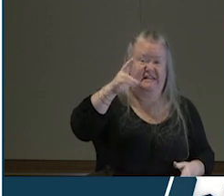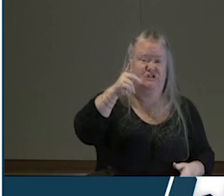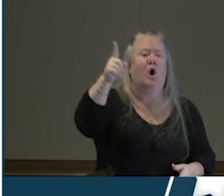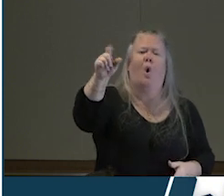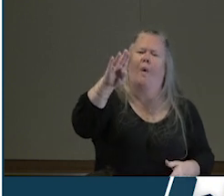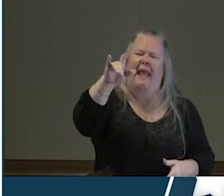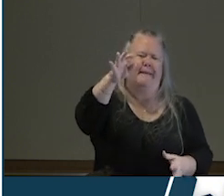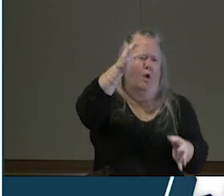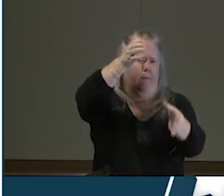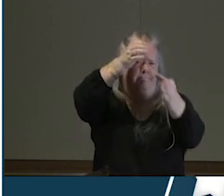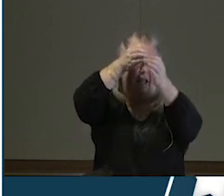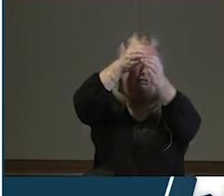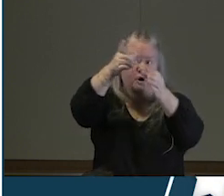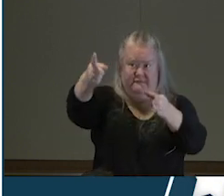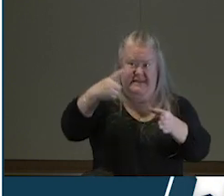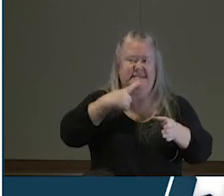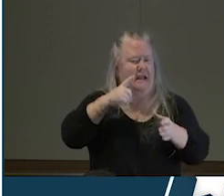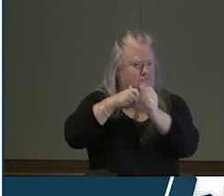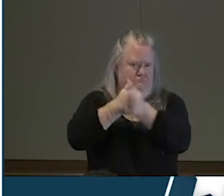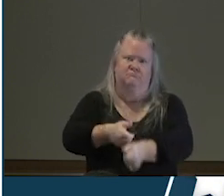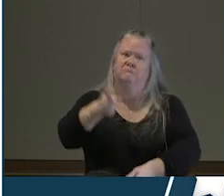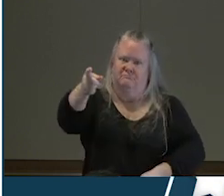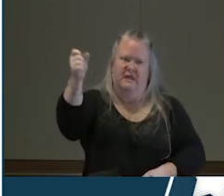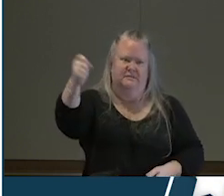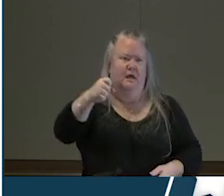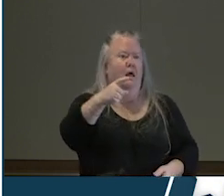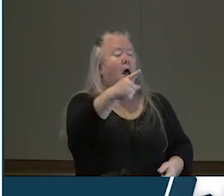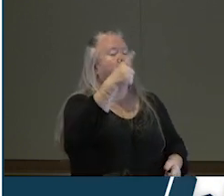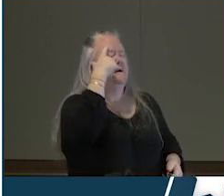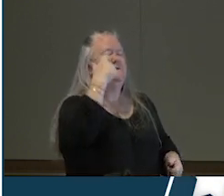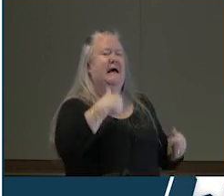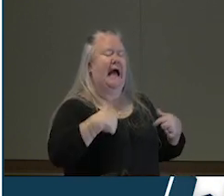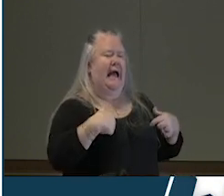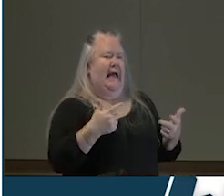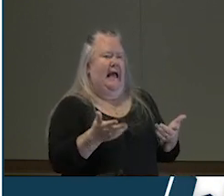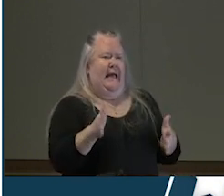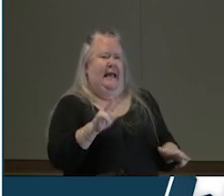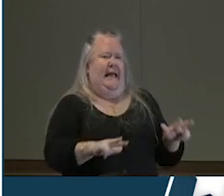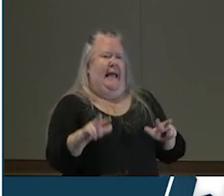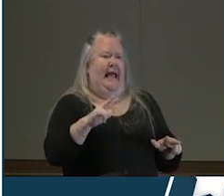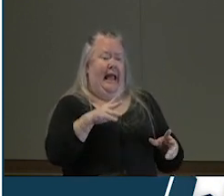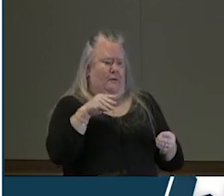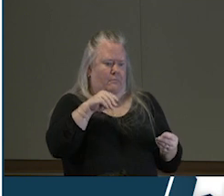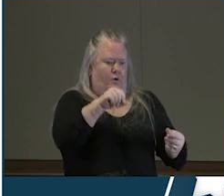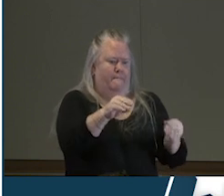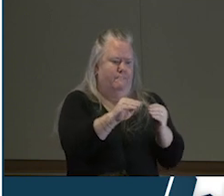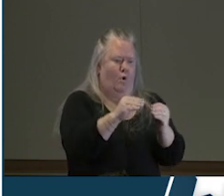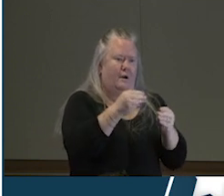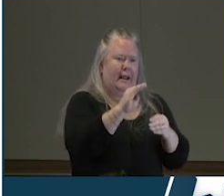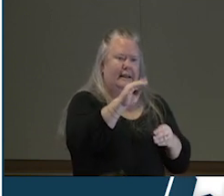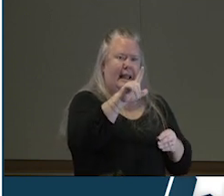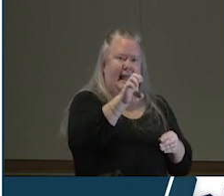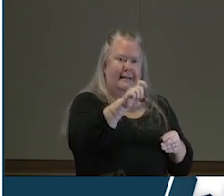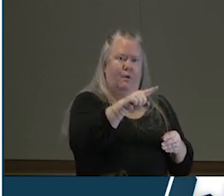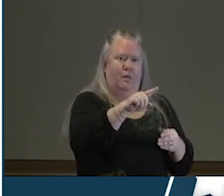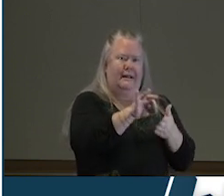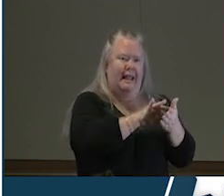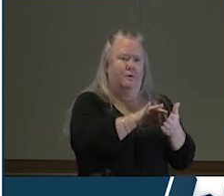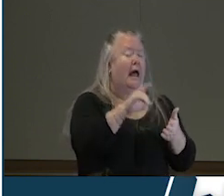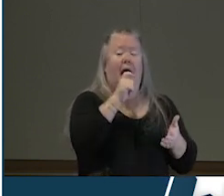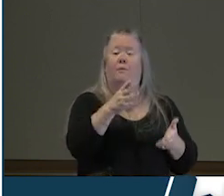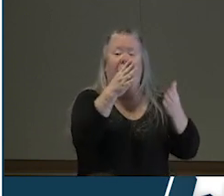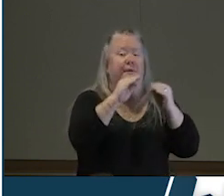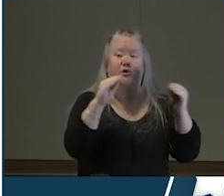able master. So if he said it, then Because I mean, I was like, I'm not putting more money in the able account. Right. Worry I don't about